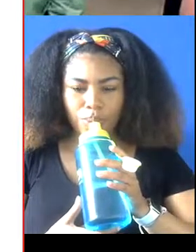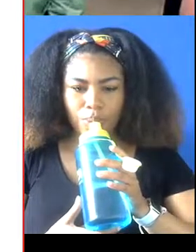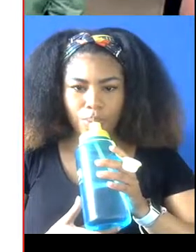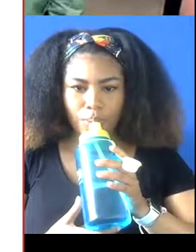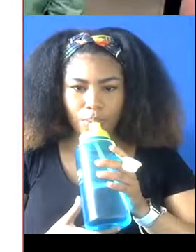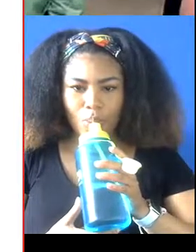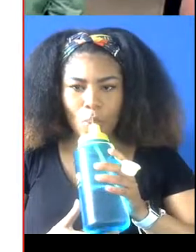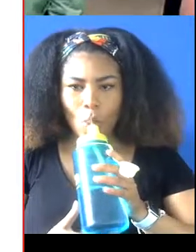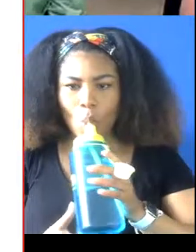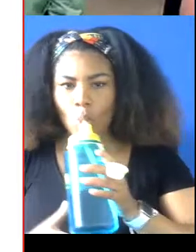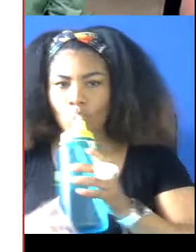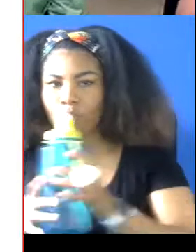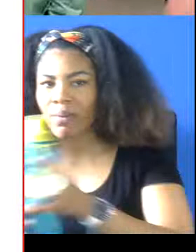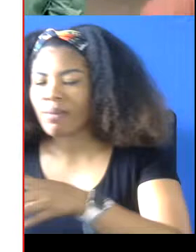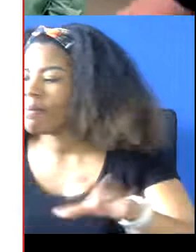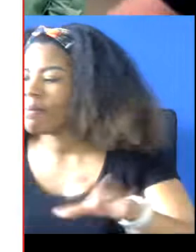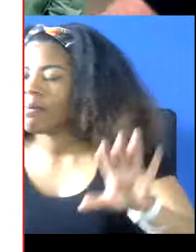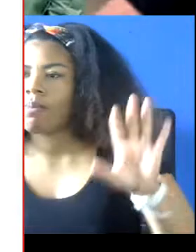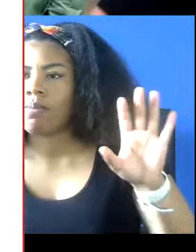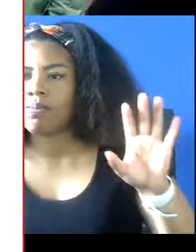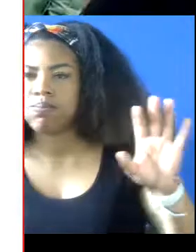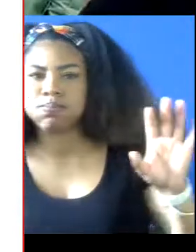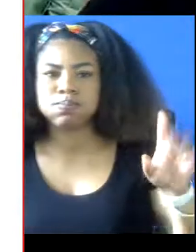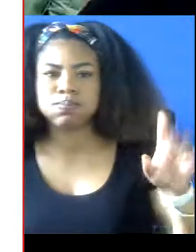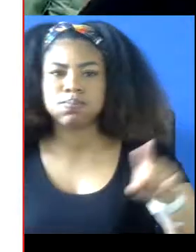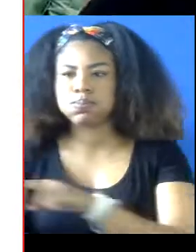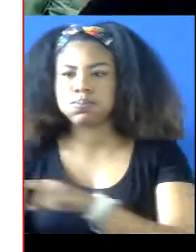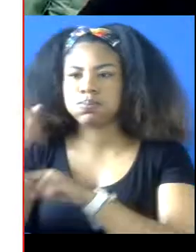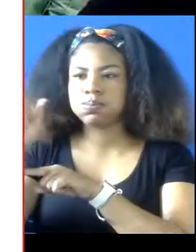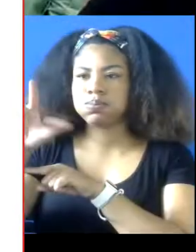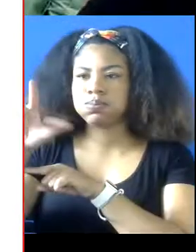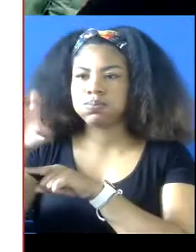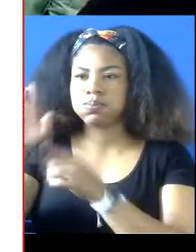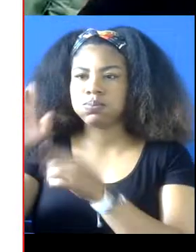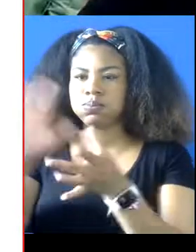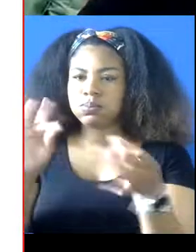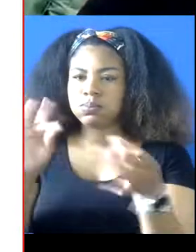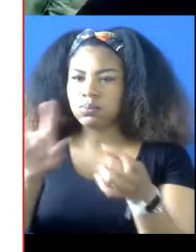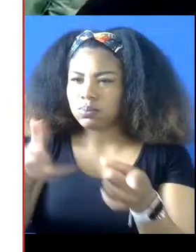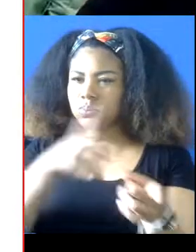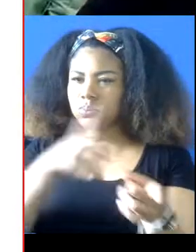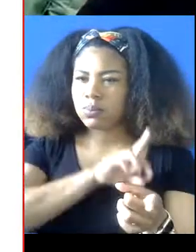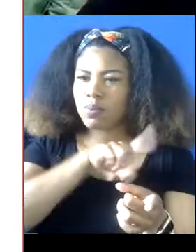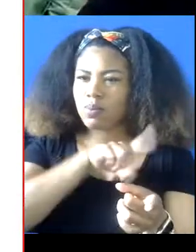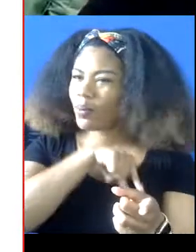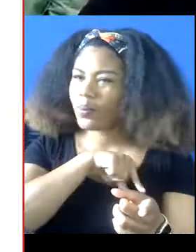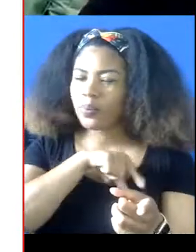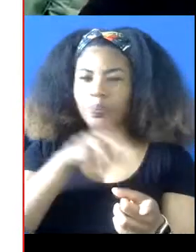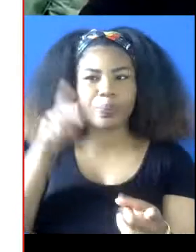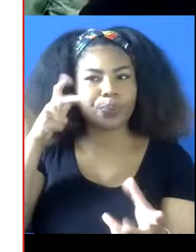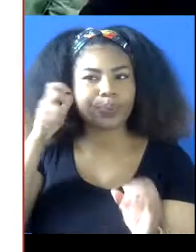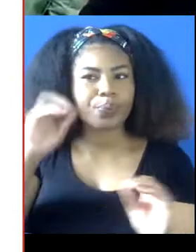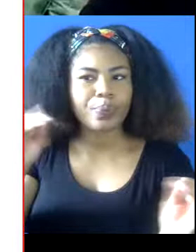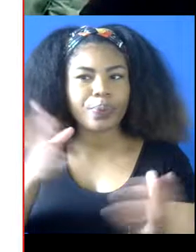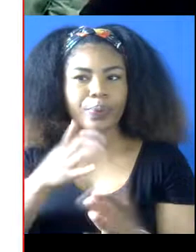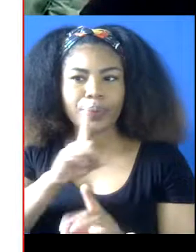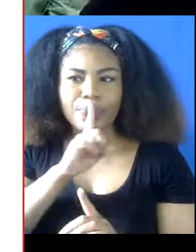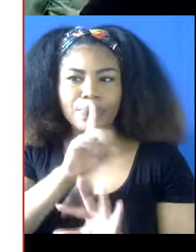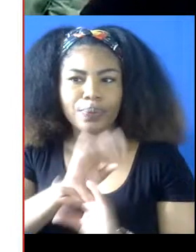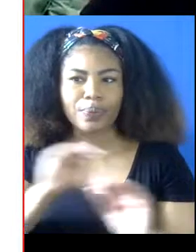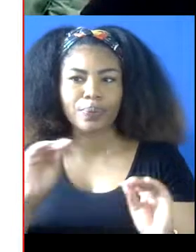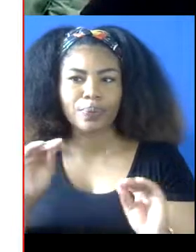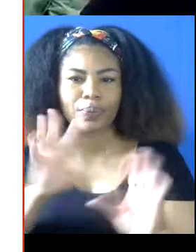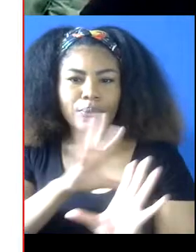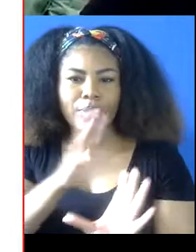Hey, Dr. Payne, I don't think that we can hear it. You might have to close your screen and get back in, because you'll want to